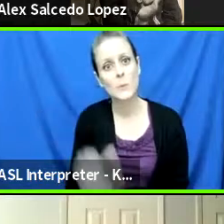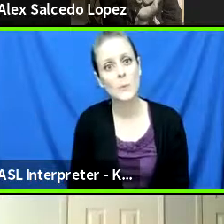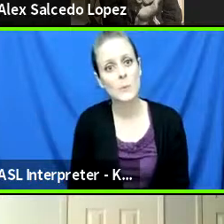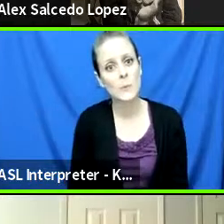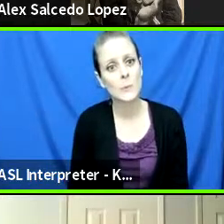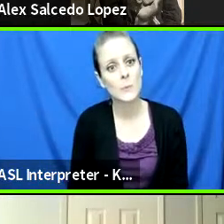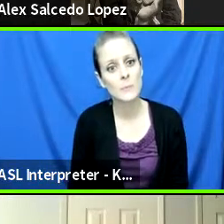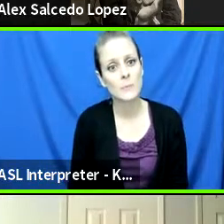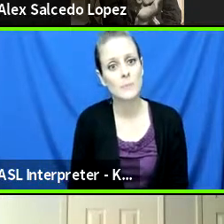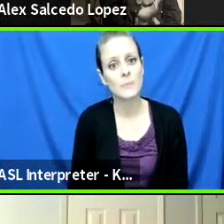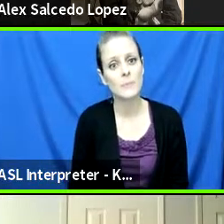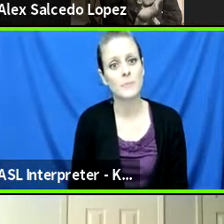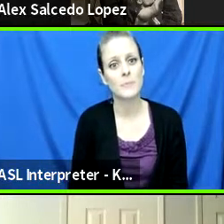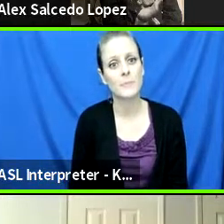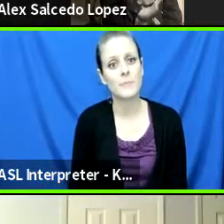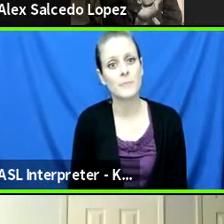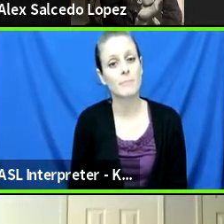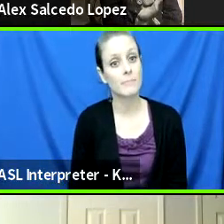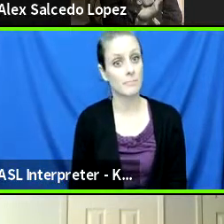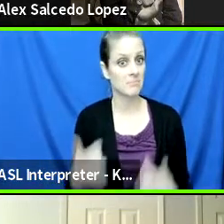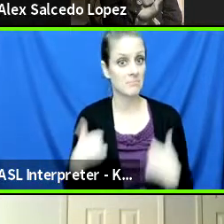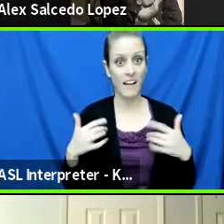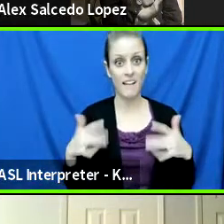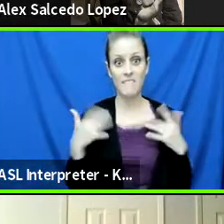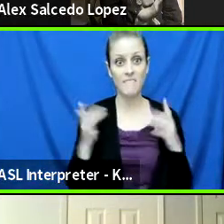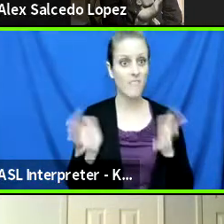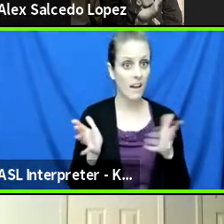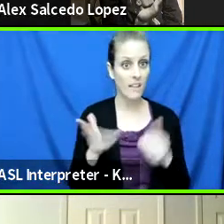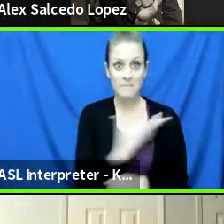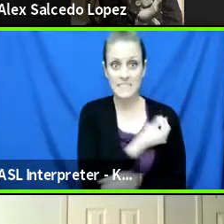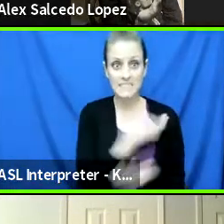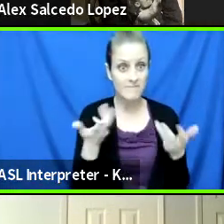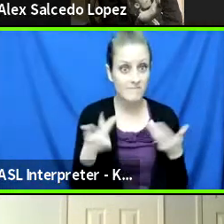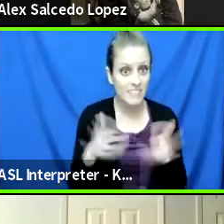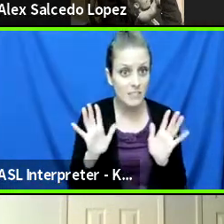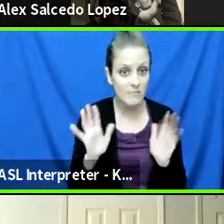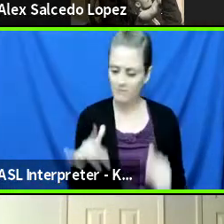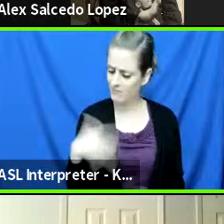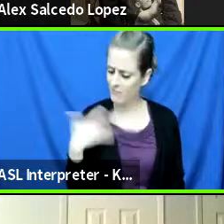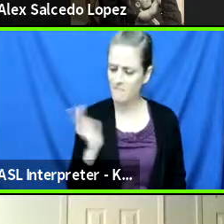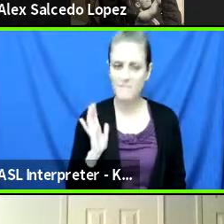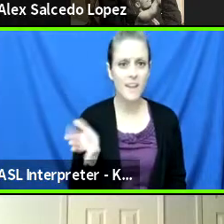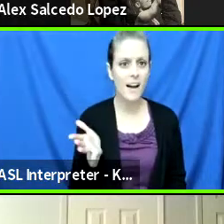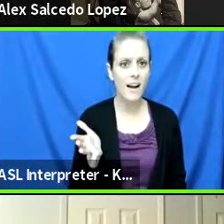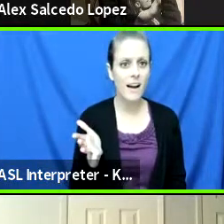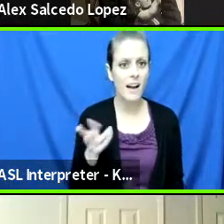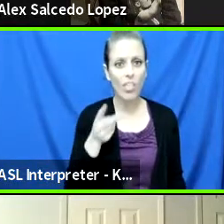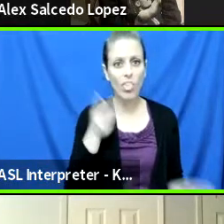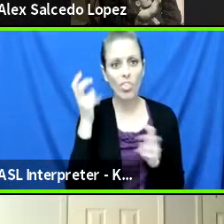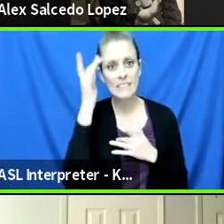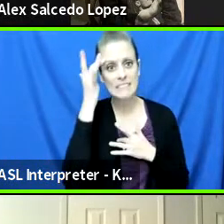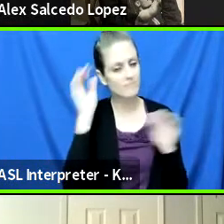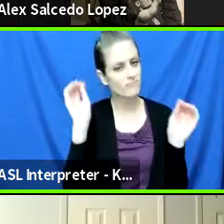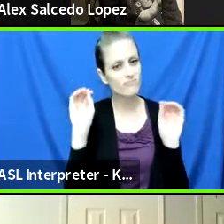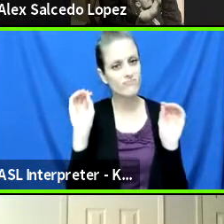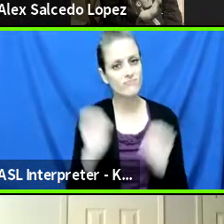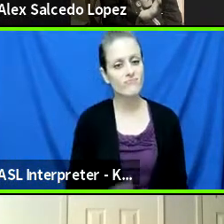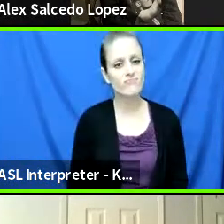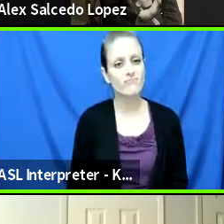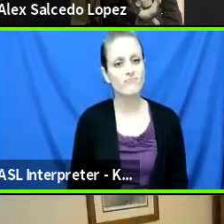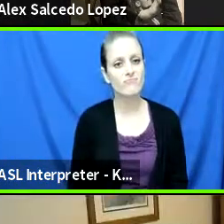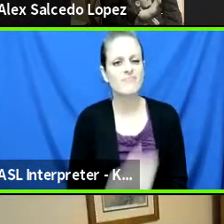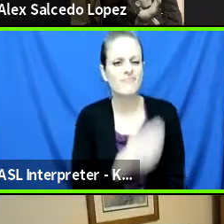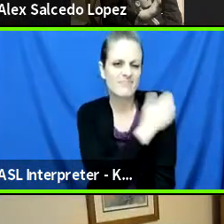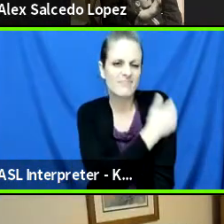And I feel fine. I felt fine when I got the vaccine. It didn't really get me sick. It just gave